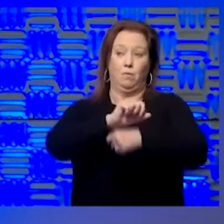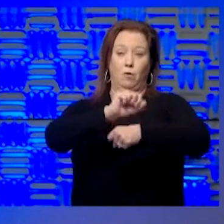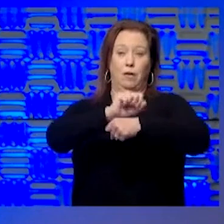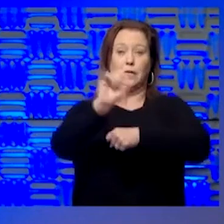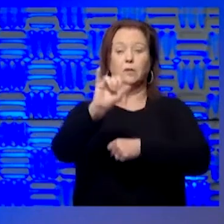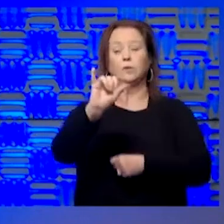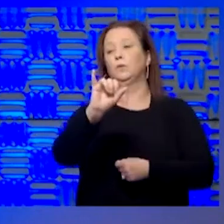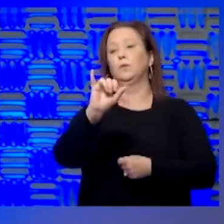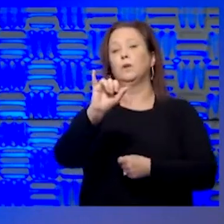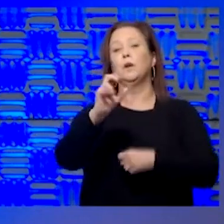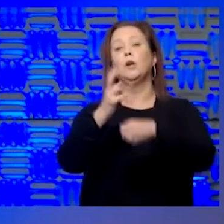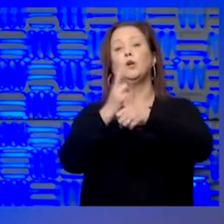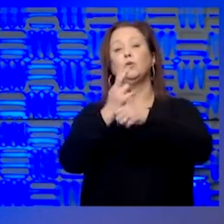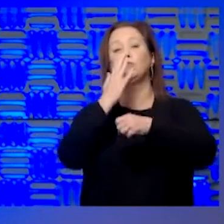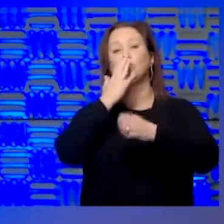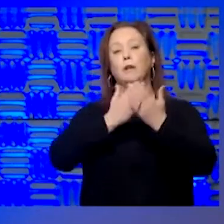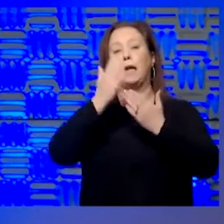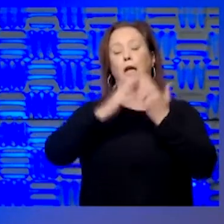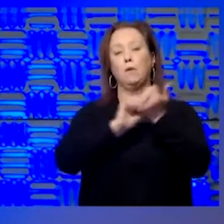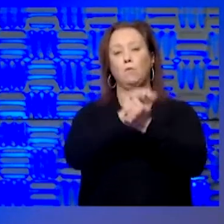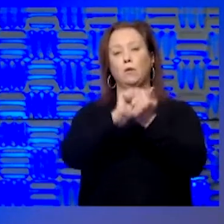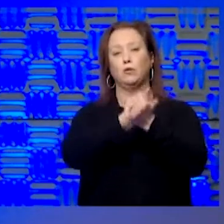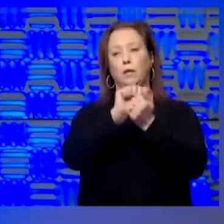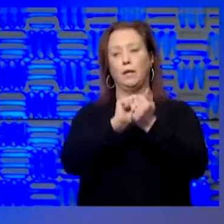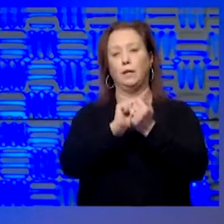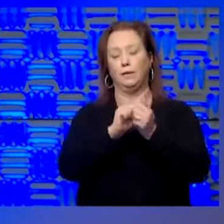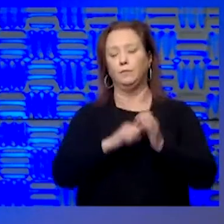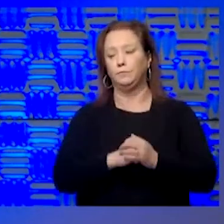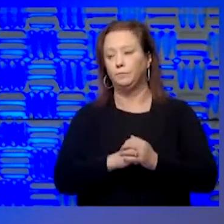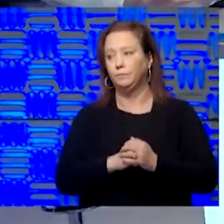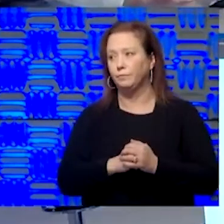working. Use good hand hygiene and maintain